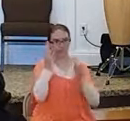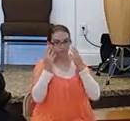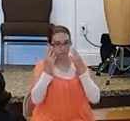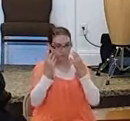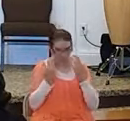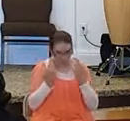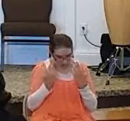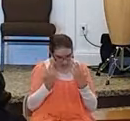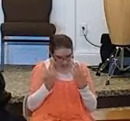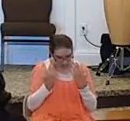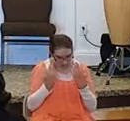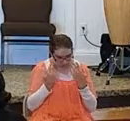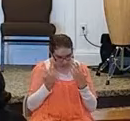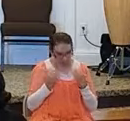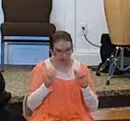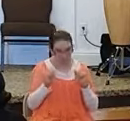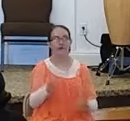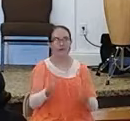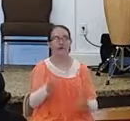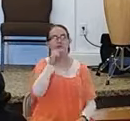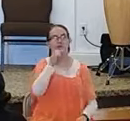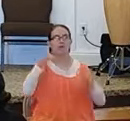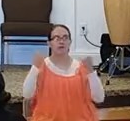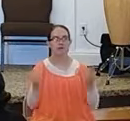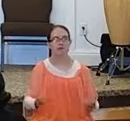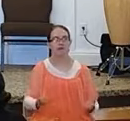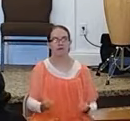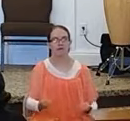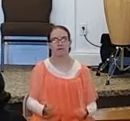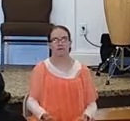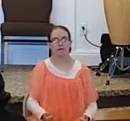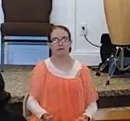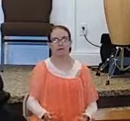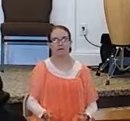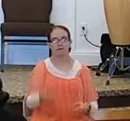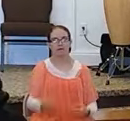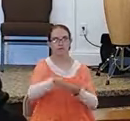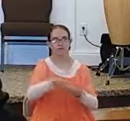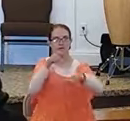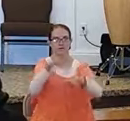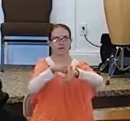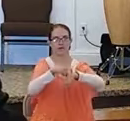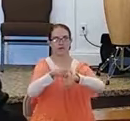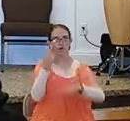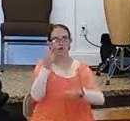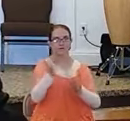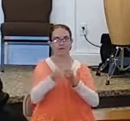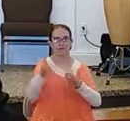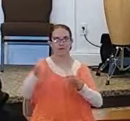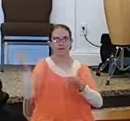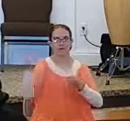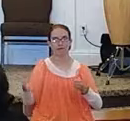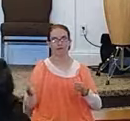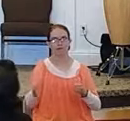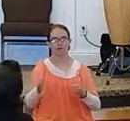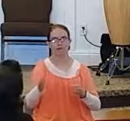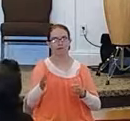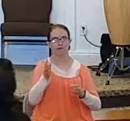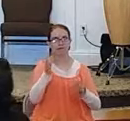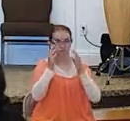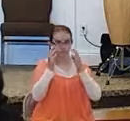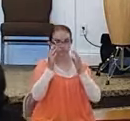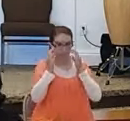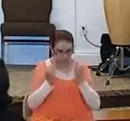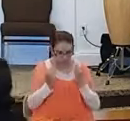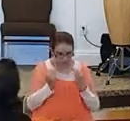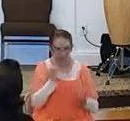doomy. Amen. Can I tell you right now, amen, we have been in a time where it looks like everything is all gloomy and